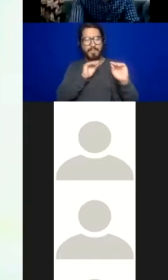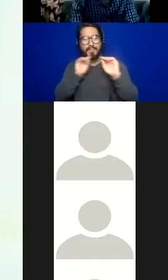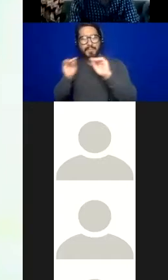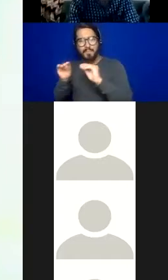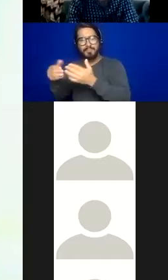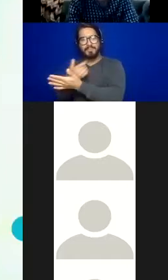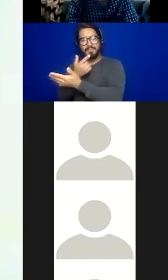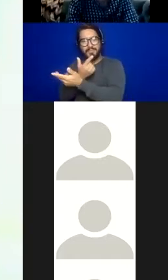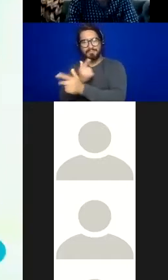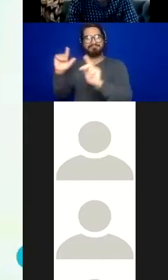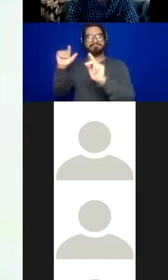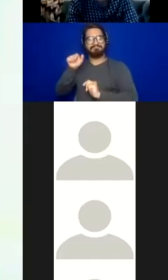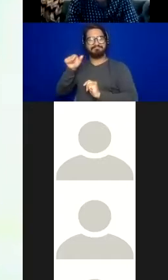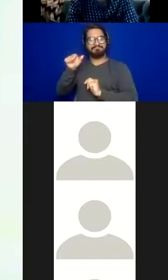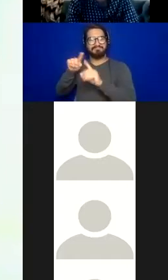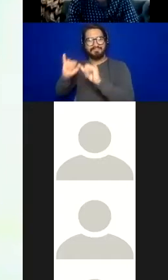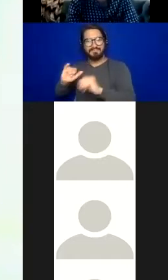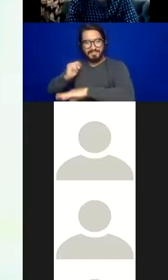made.